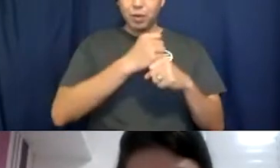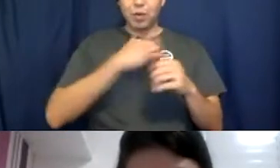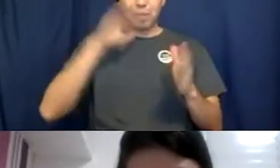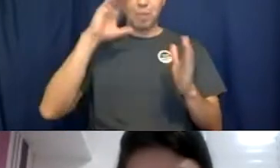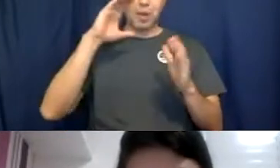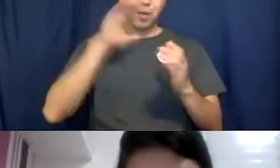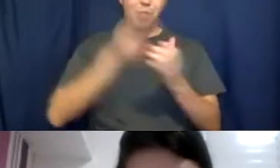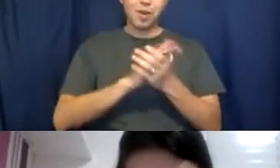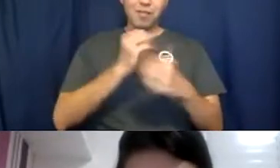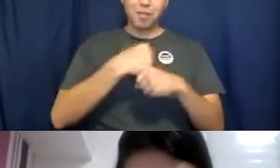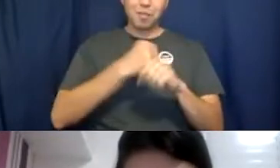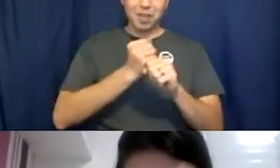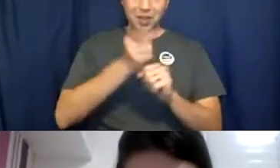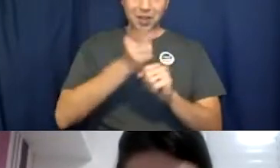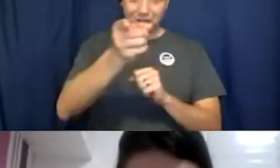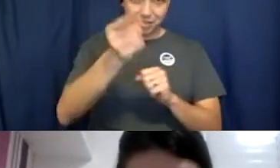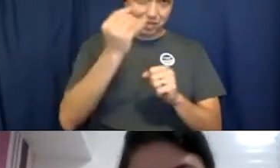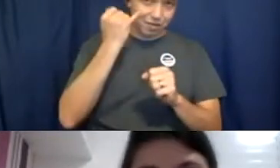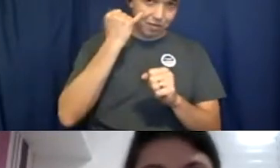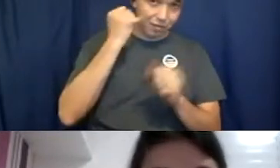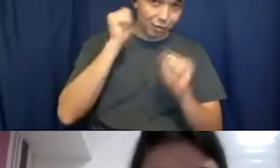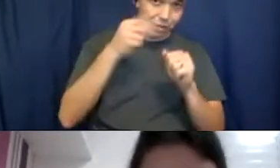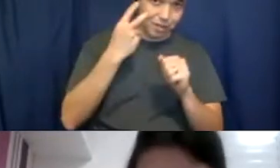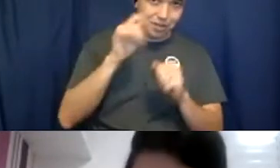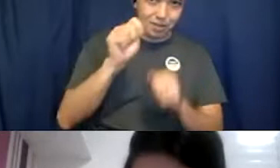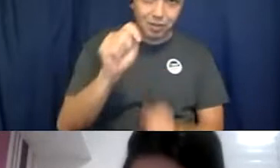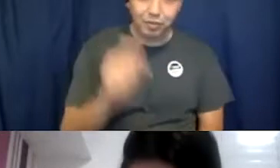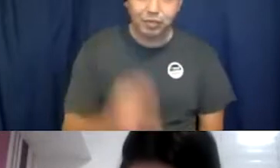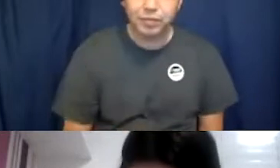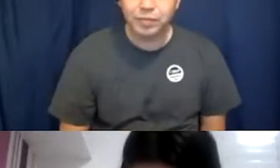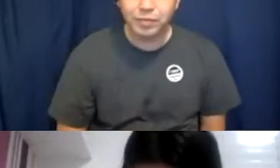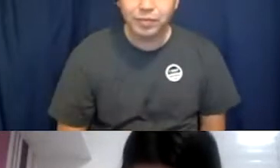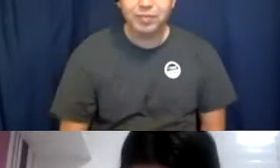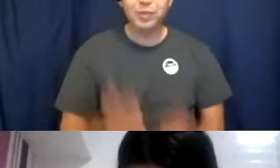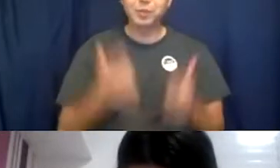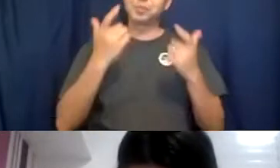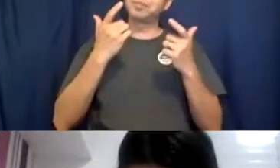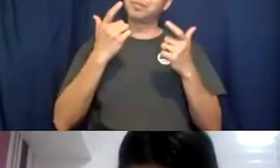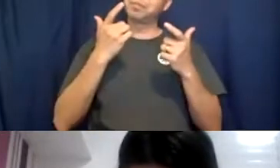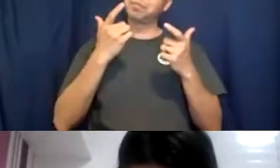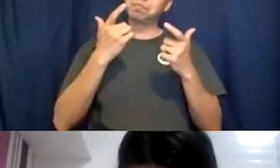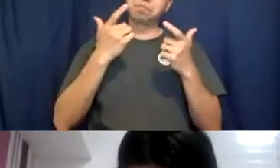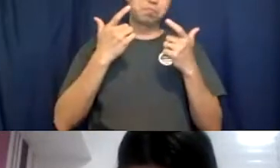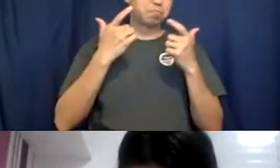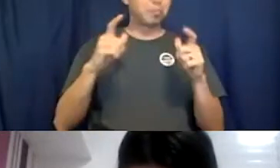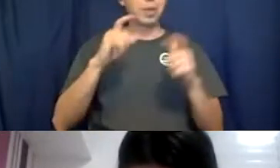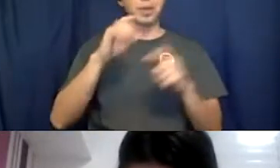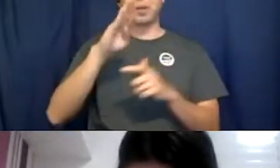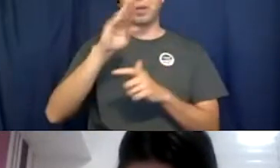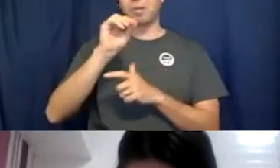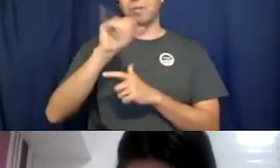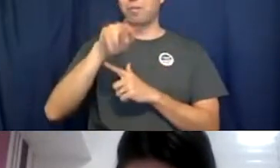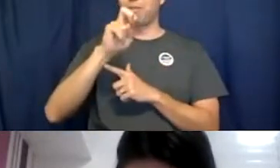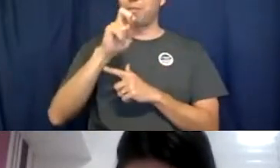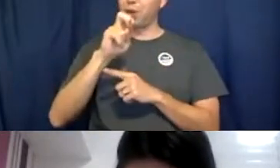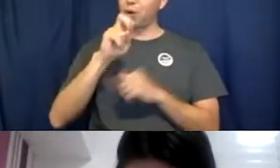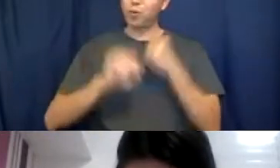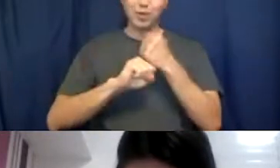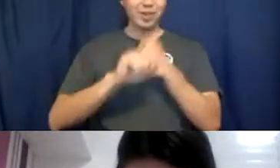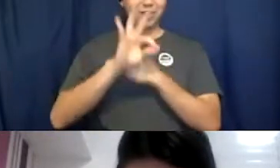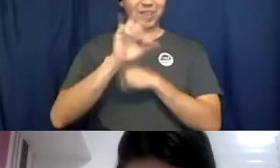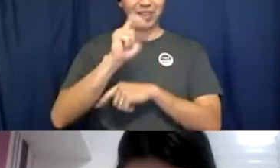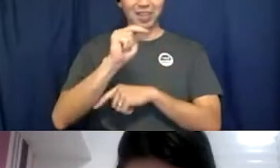Natalia. She's tickle pink. Hey. Hi, Natalia. Okay. You said my name. So how are you?